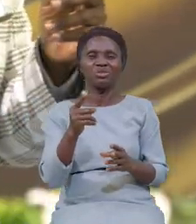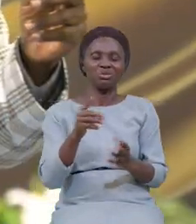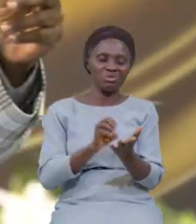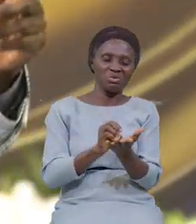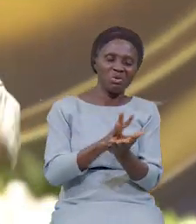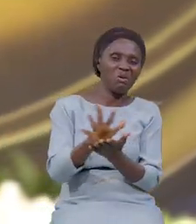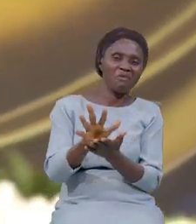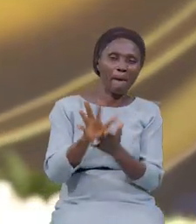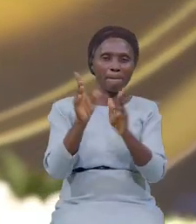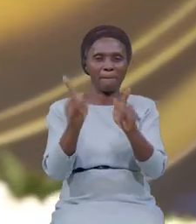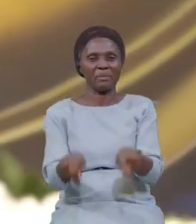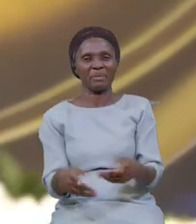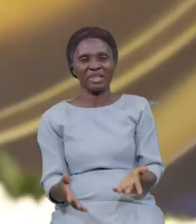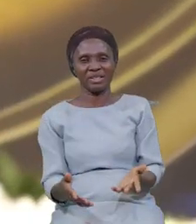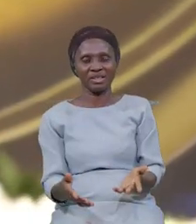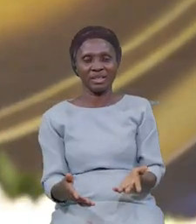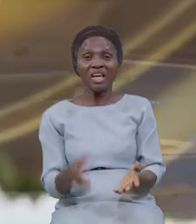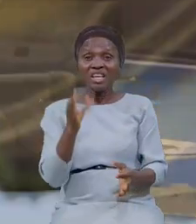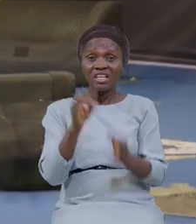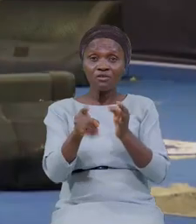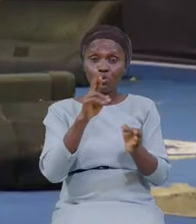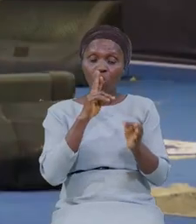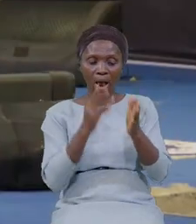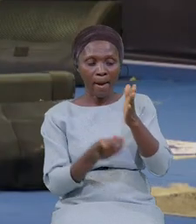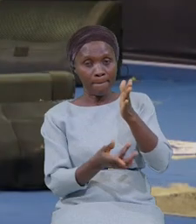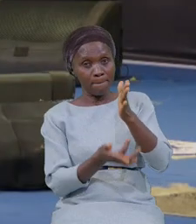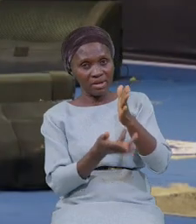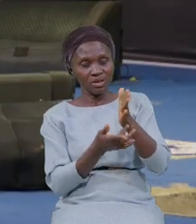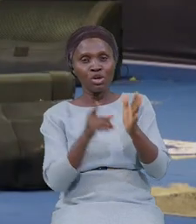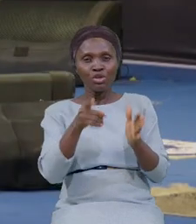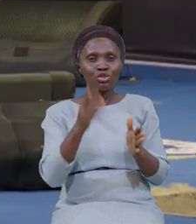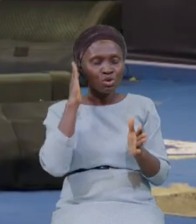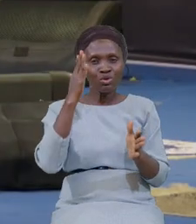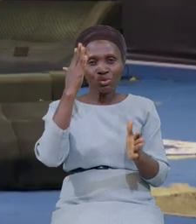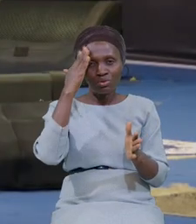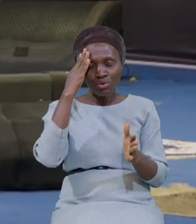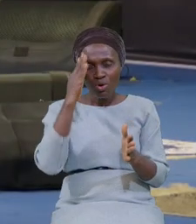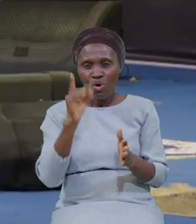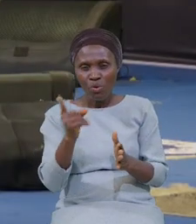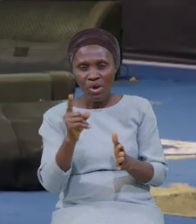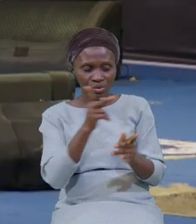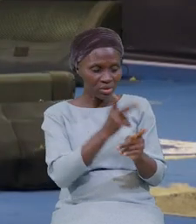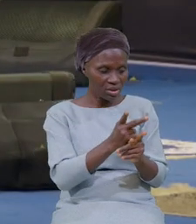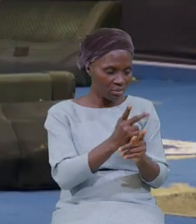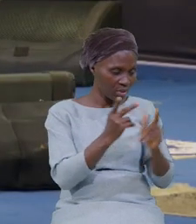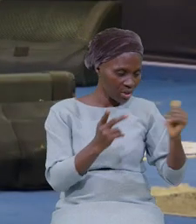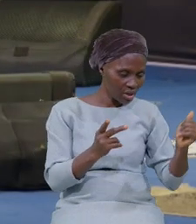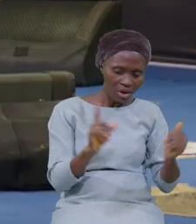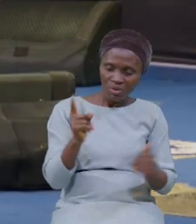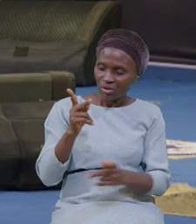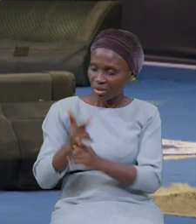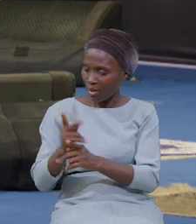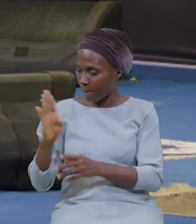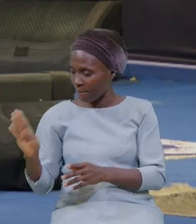did I put that thing? If you were methodical, you will know where you put A, where you put B, where you put the